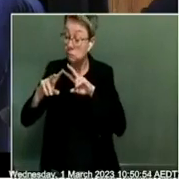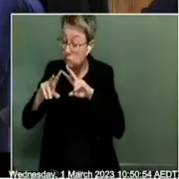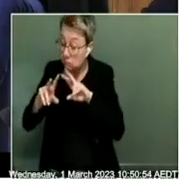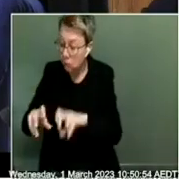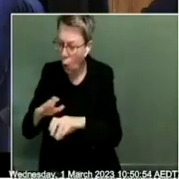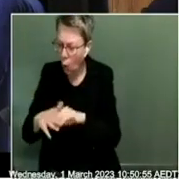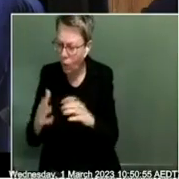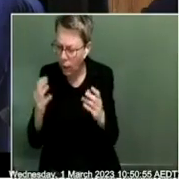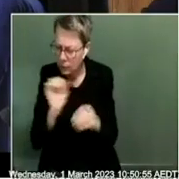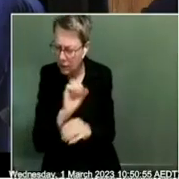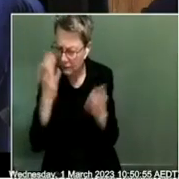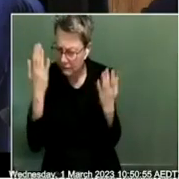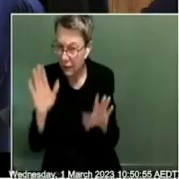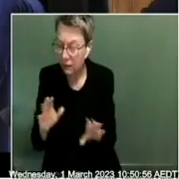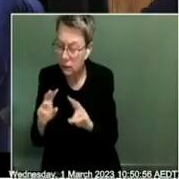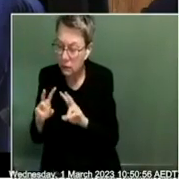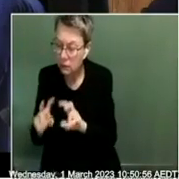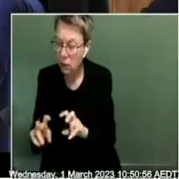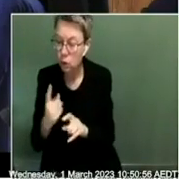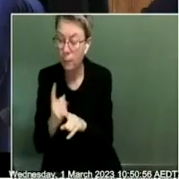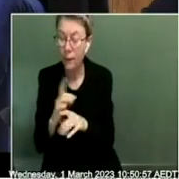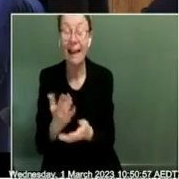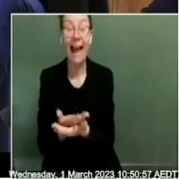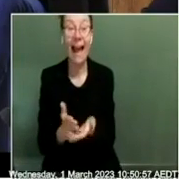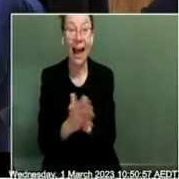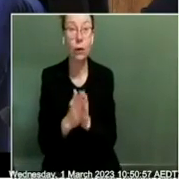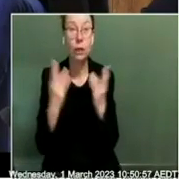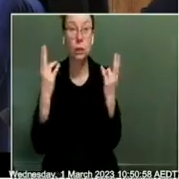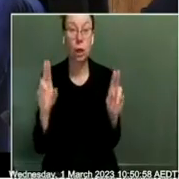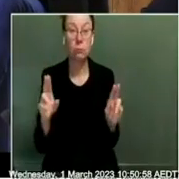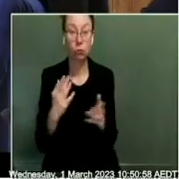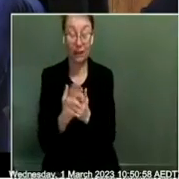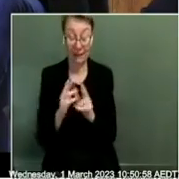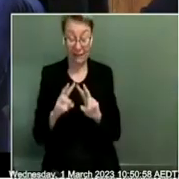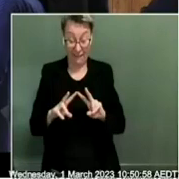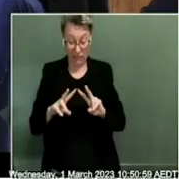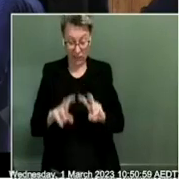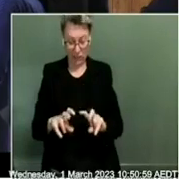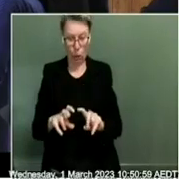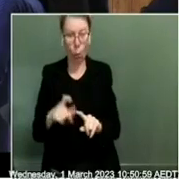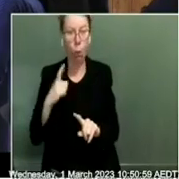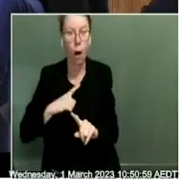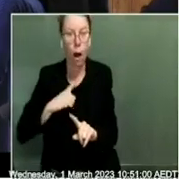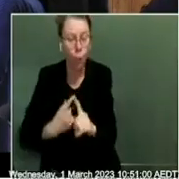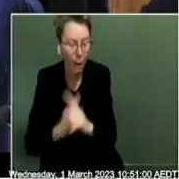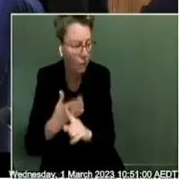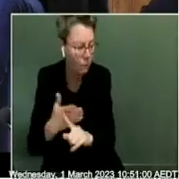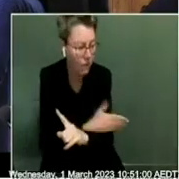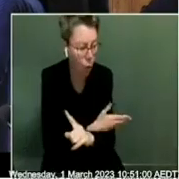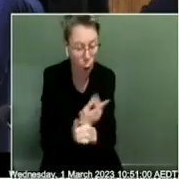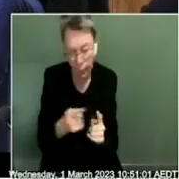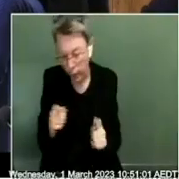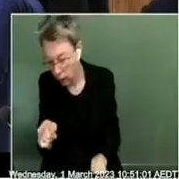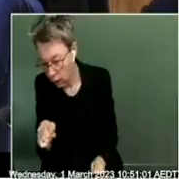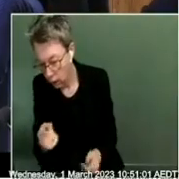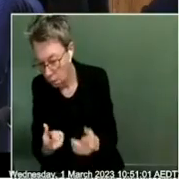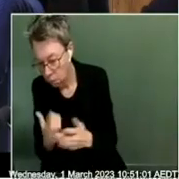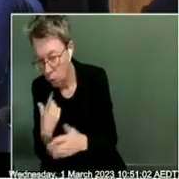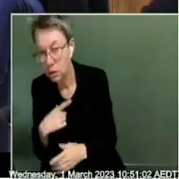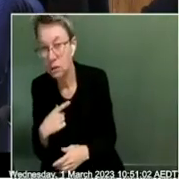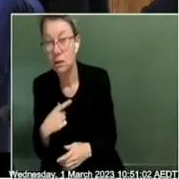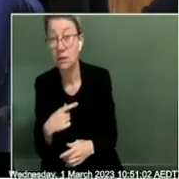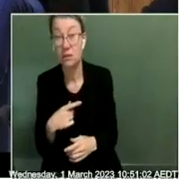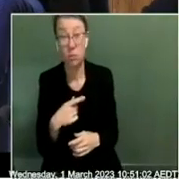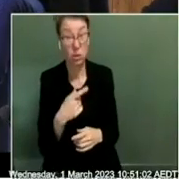died. But there's no investigation into the circumstances. And because for him, he was just left in that